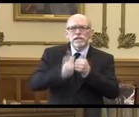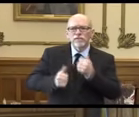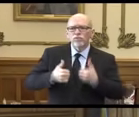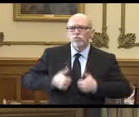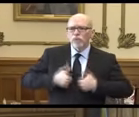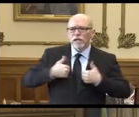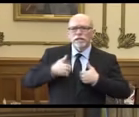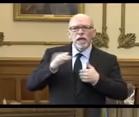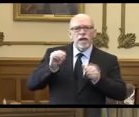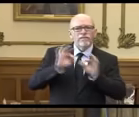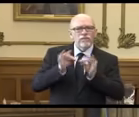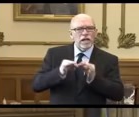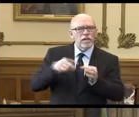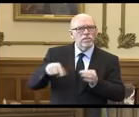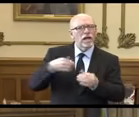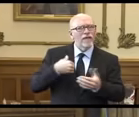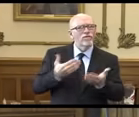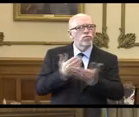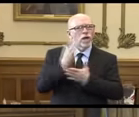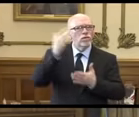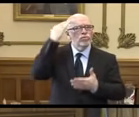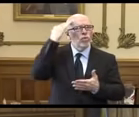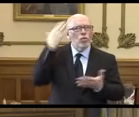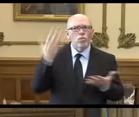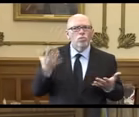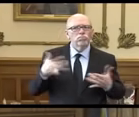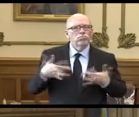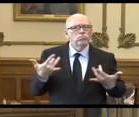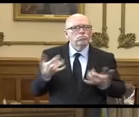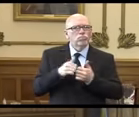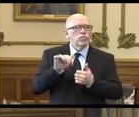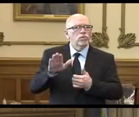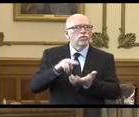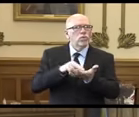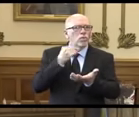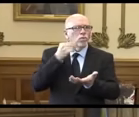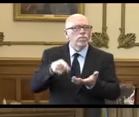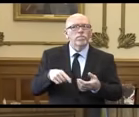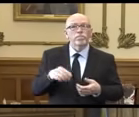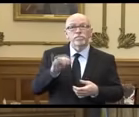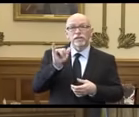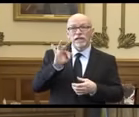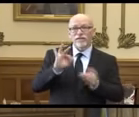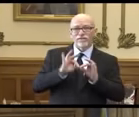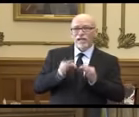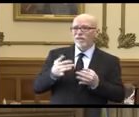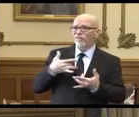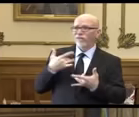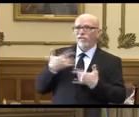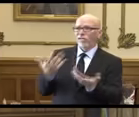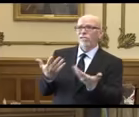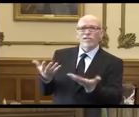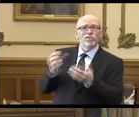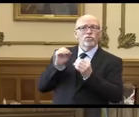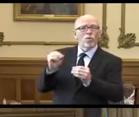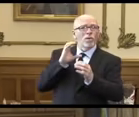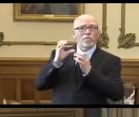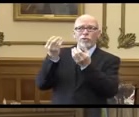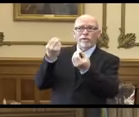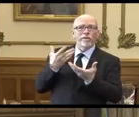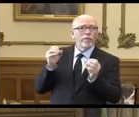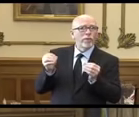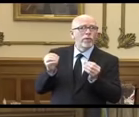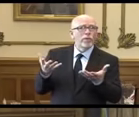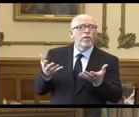representative has the right to know what's going on in their facility, and that if families do not feel like they are getting this communication,